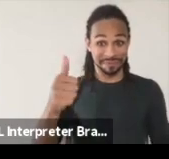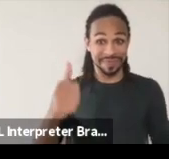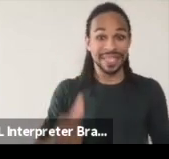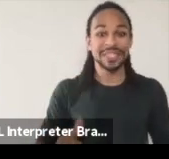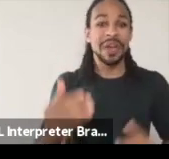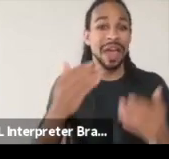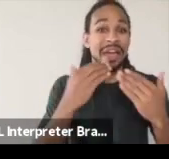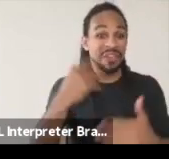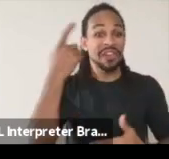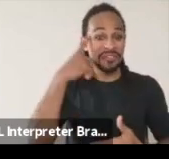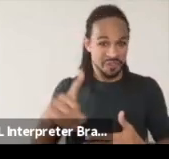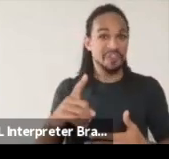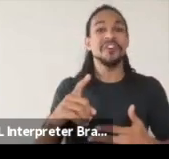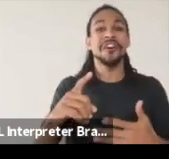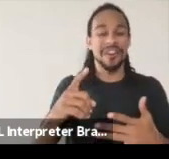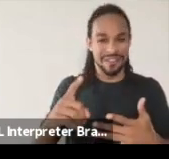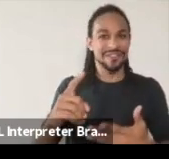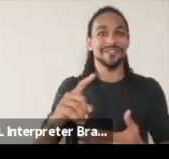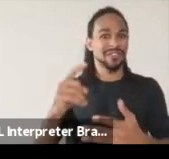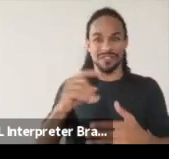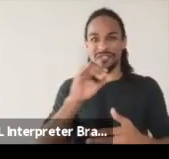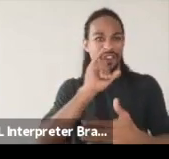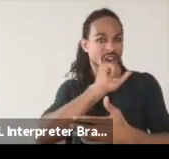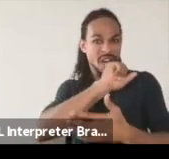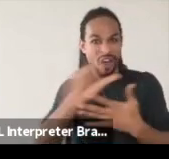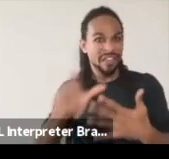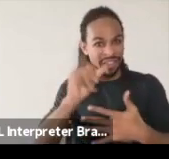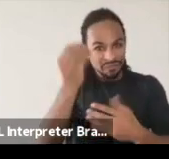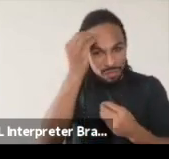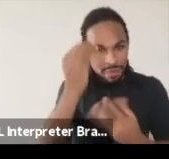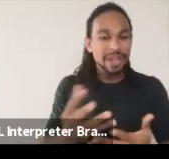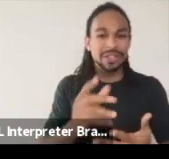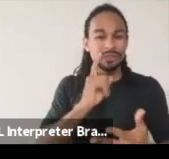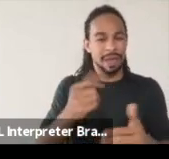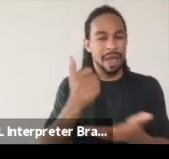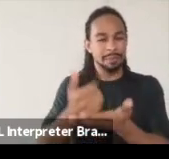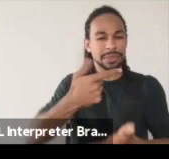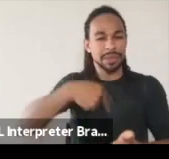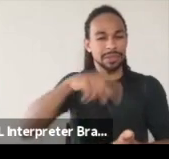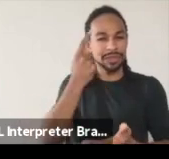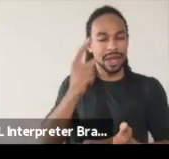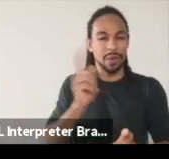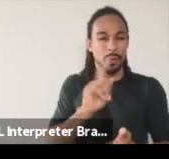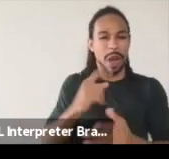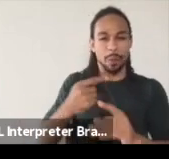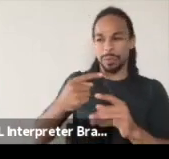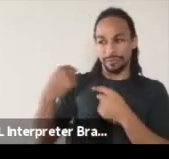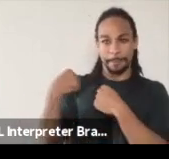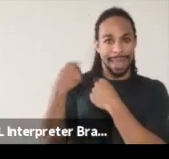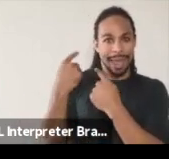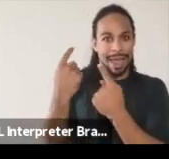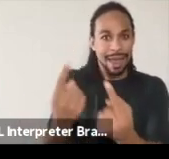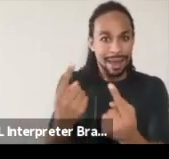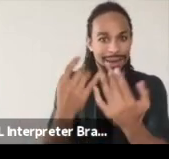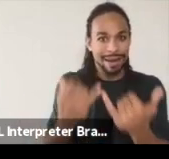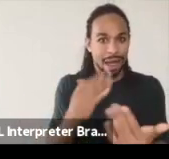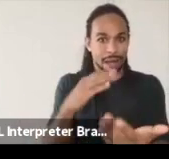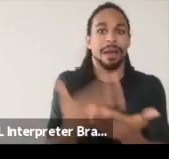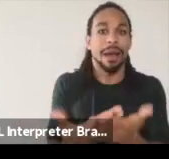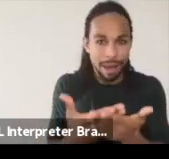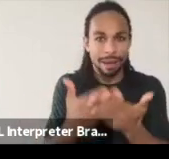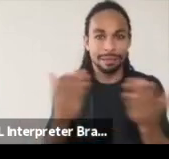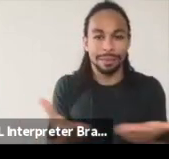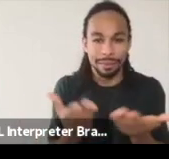that I will just do this and say that this is the part where we're each going to answer some questions, the three of us.